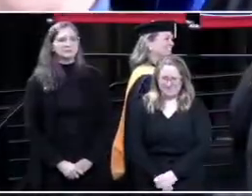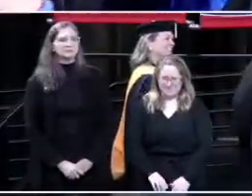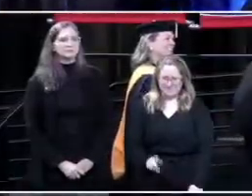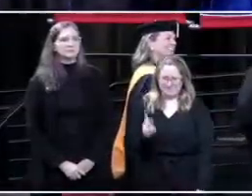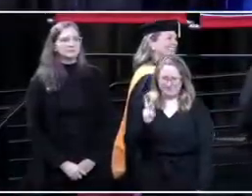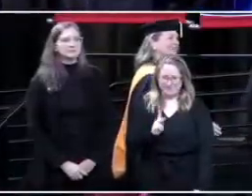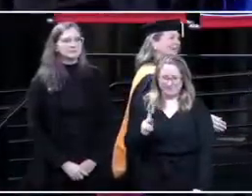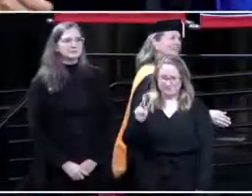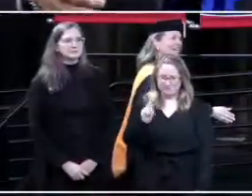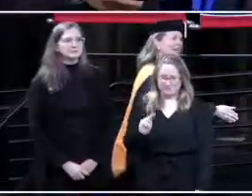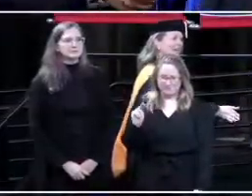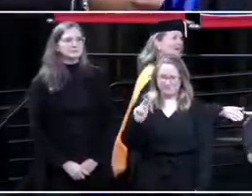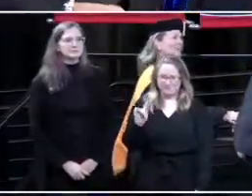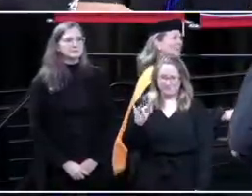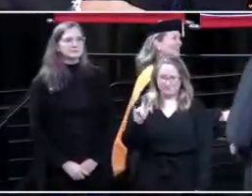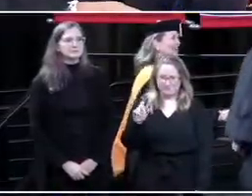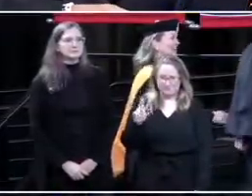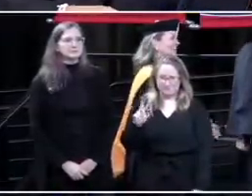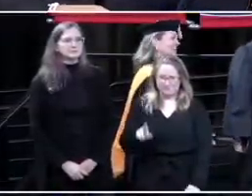Kayla Nicole Taylor.